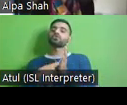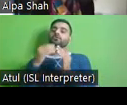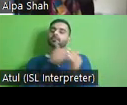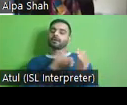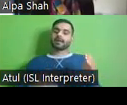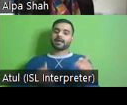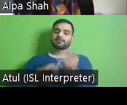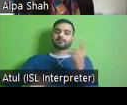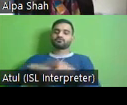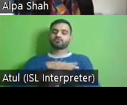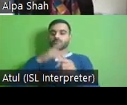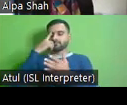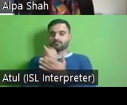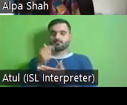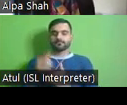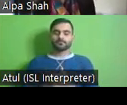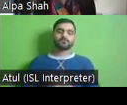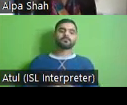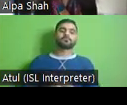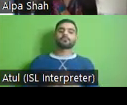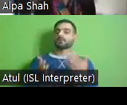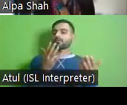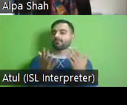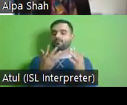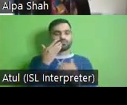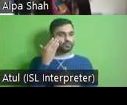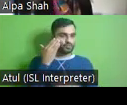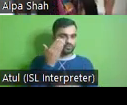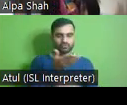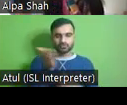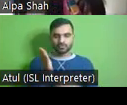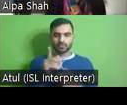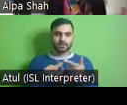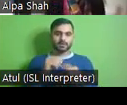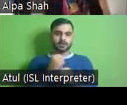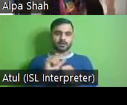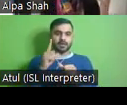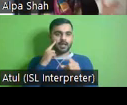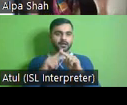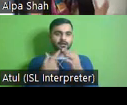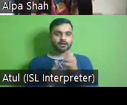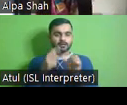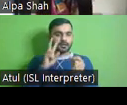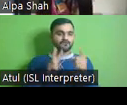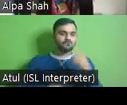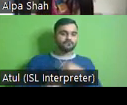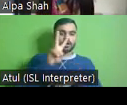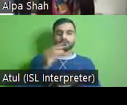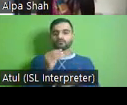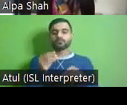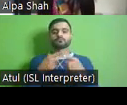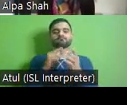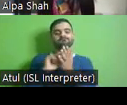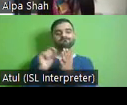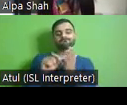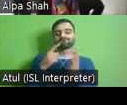society. So, you know, egalitarian values, I mean, I want to have some caveats here and